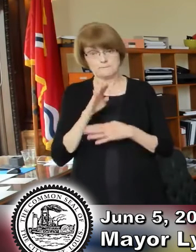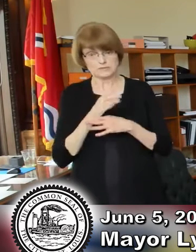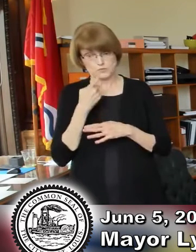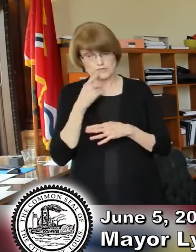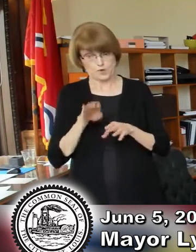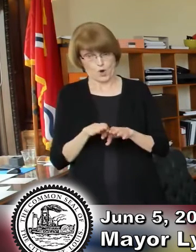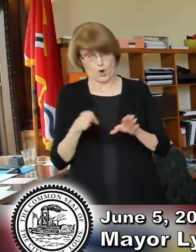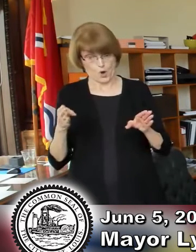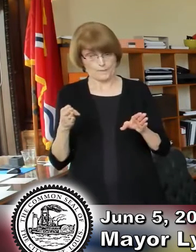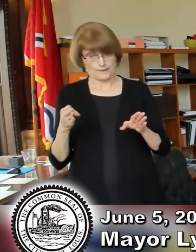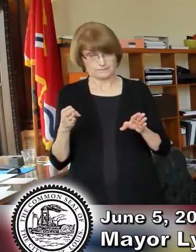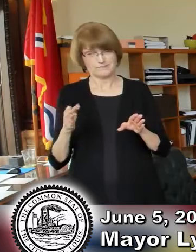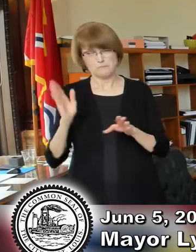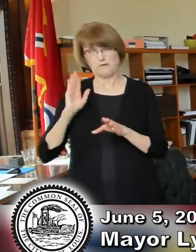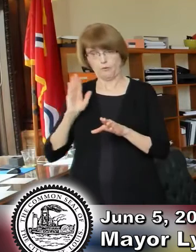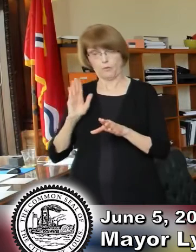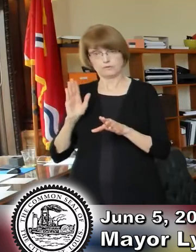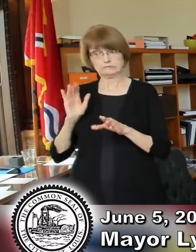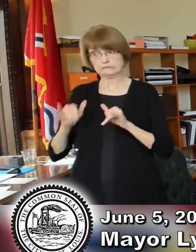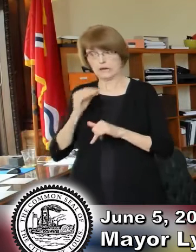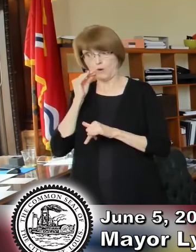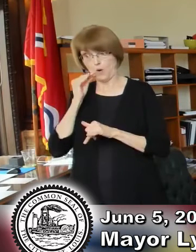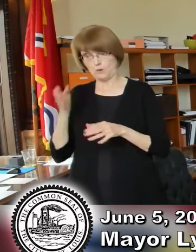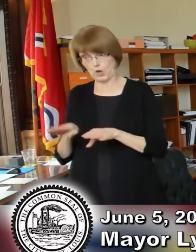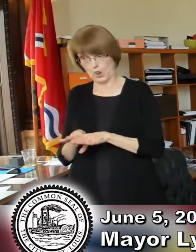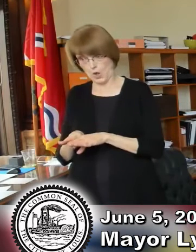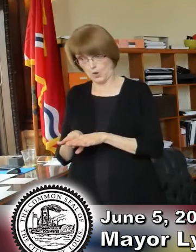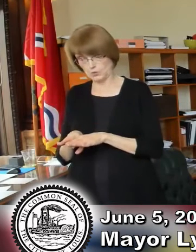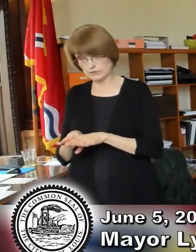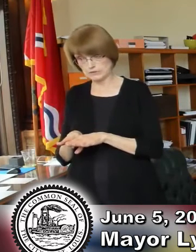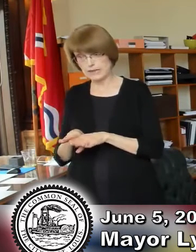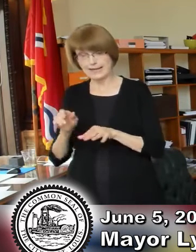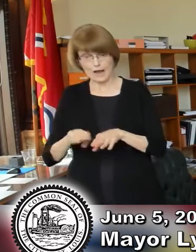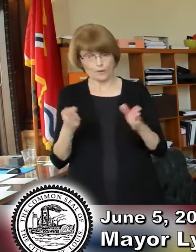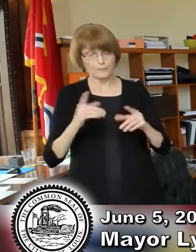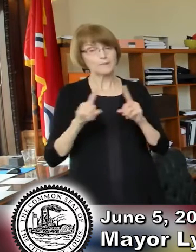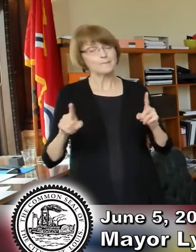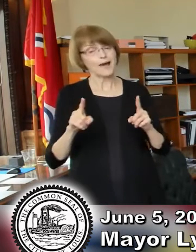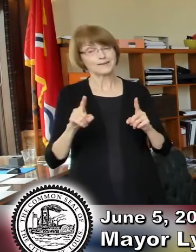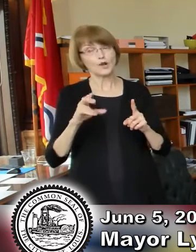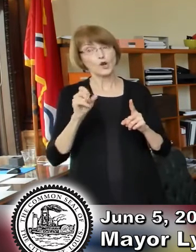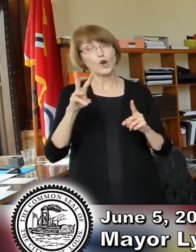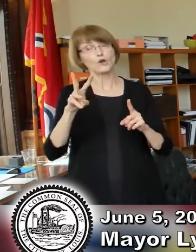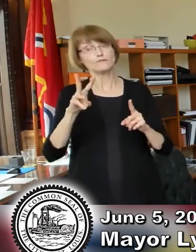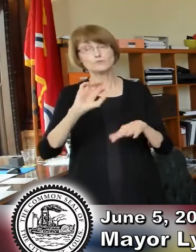had to close under stay-at-home and now might have to be closing early due to the curfew.